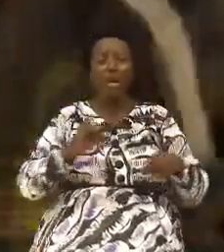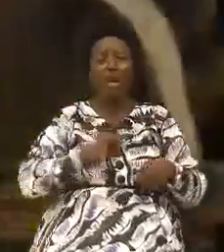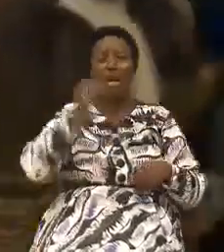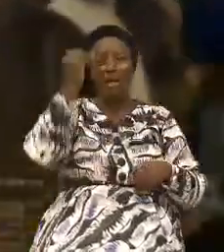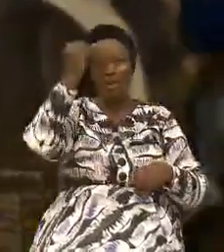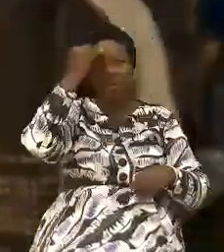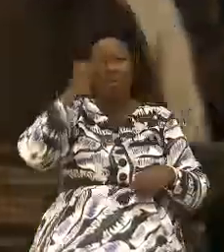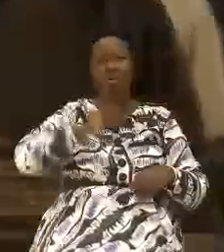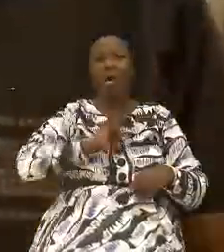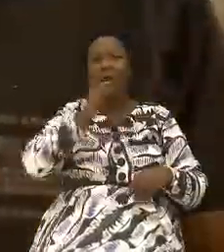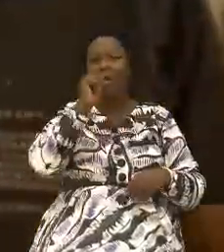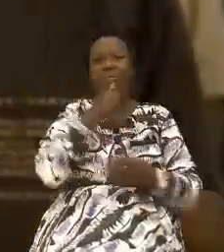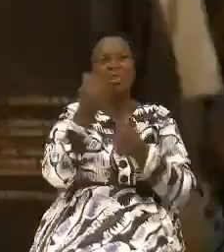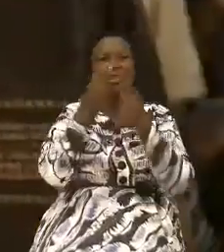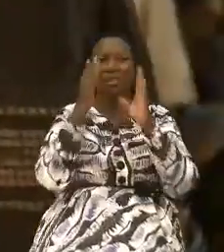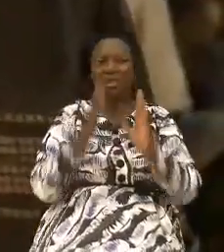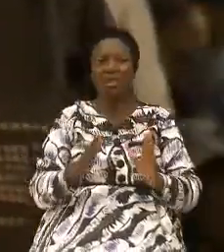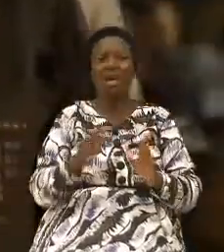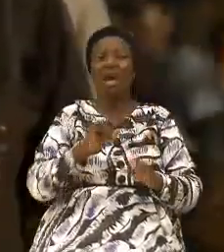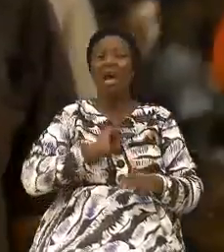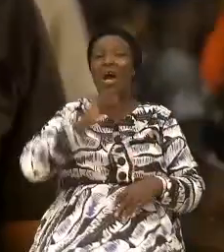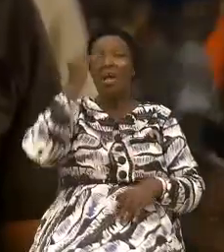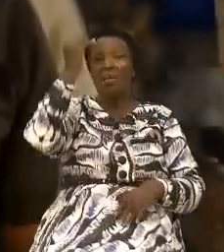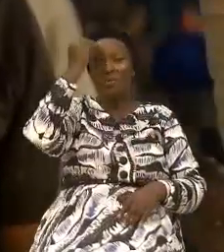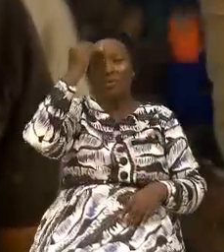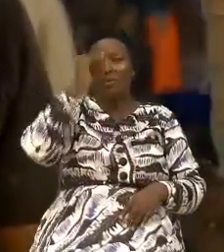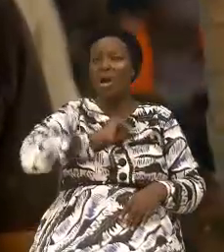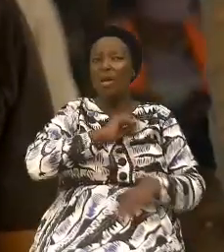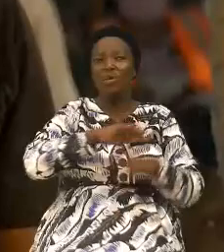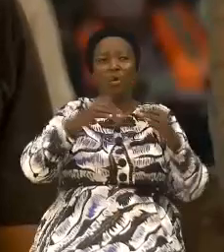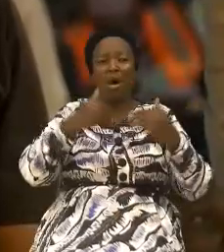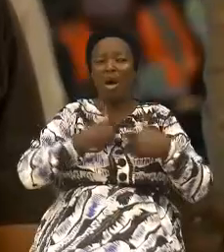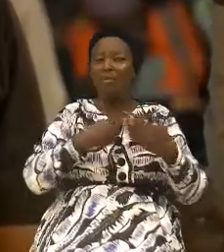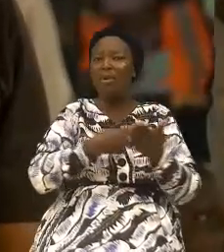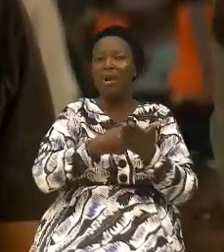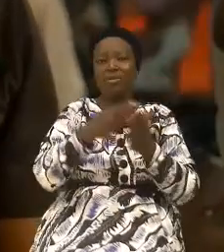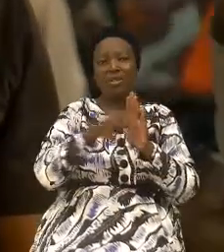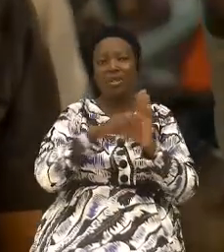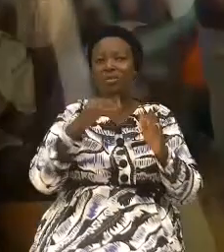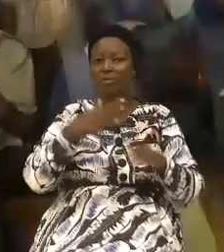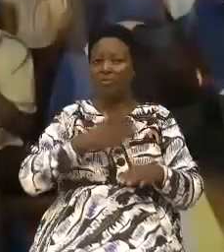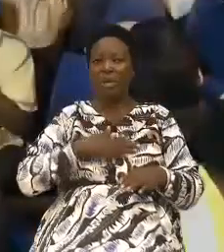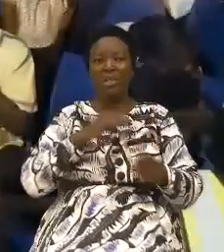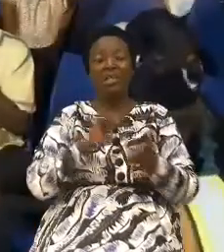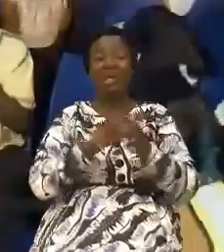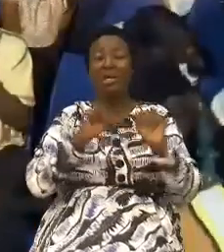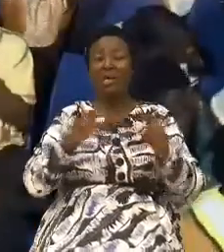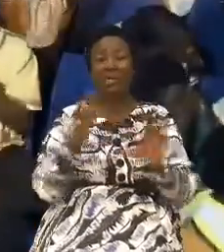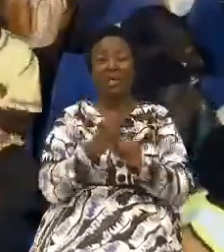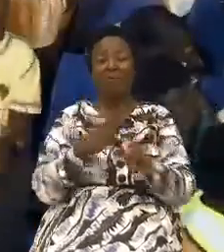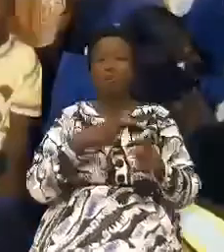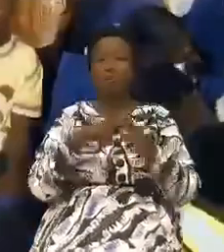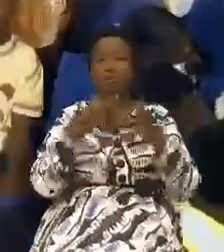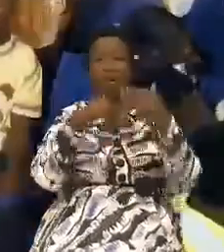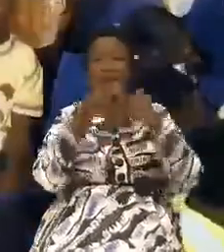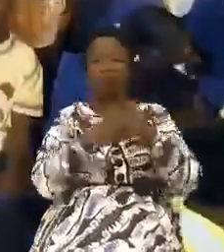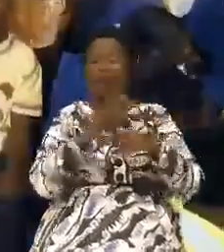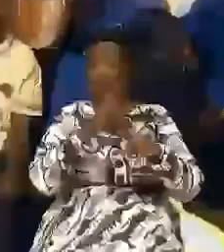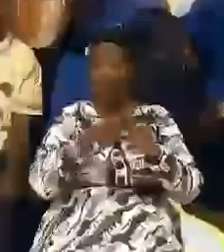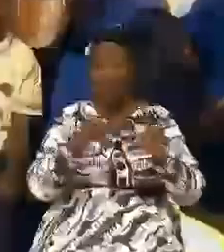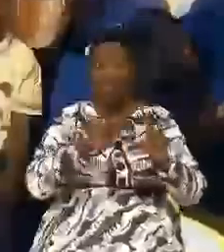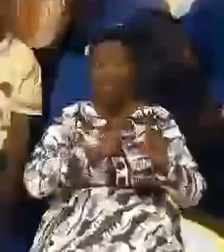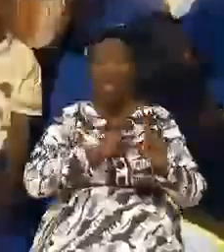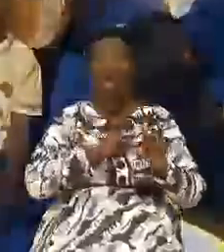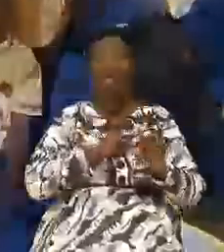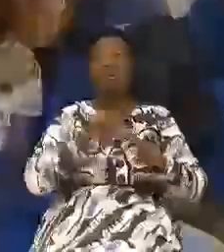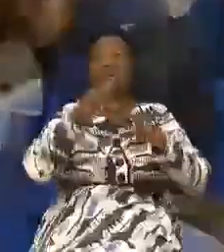I don't have any righteousness of mine that can take me to heaven. But I depend on